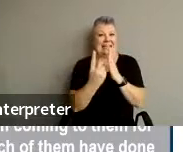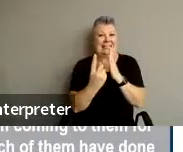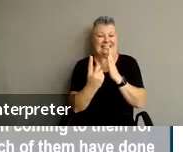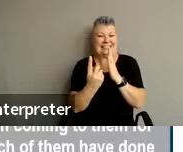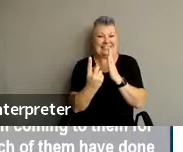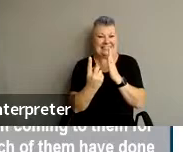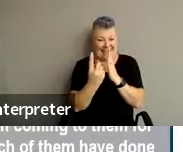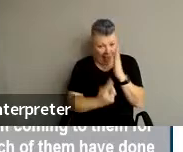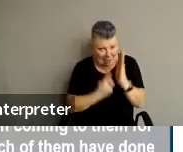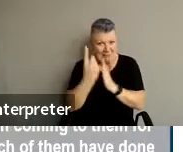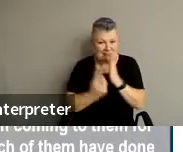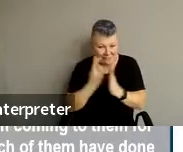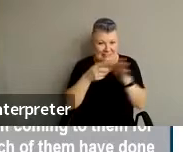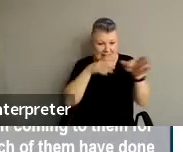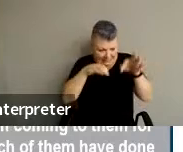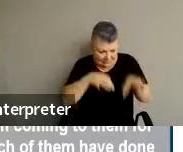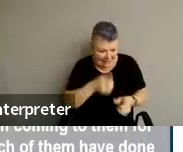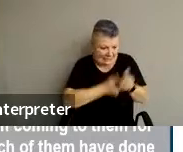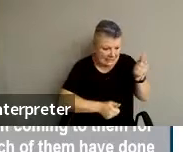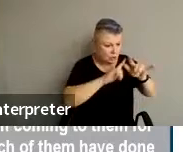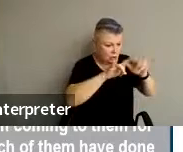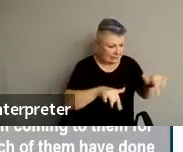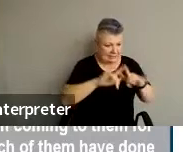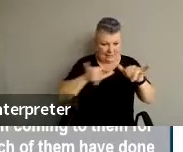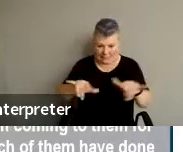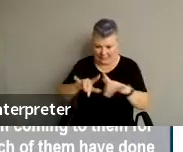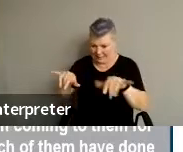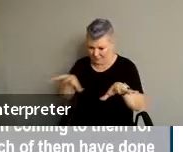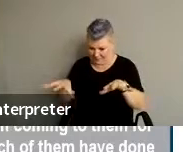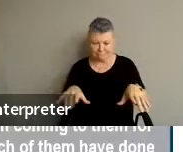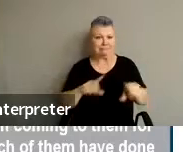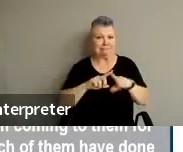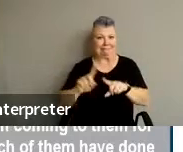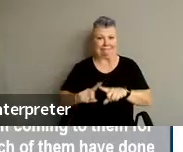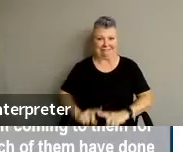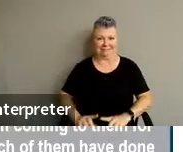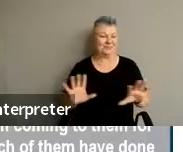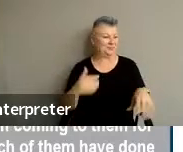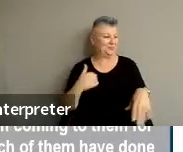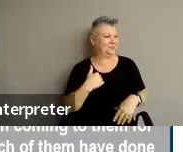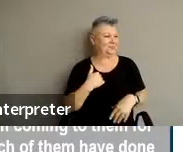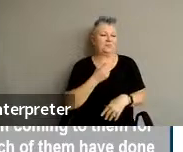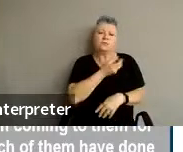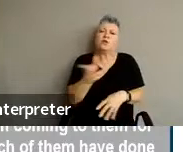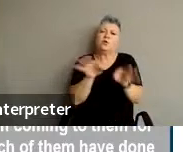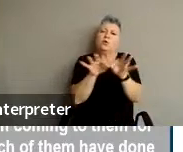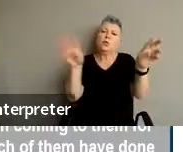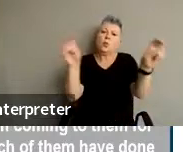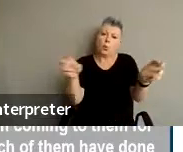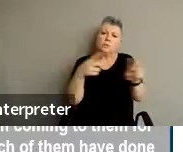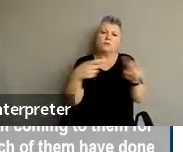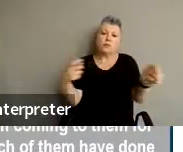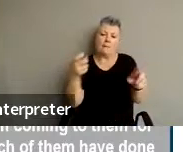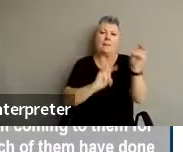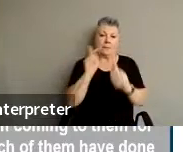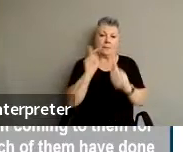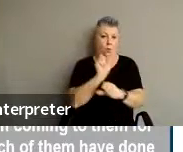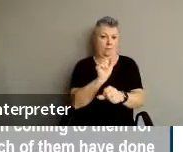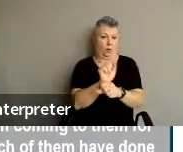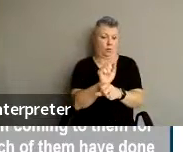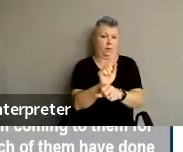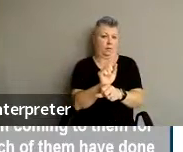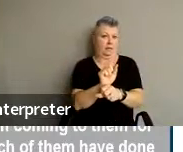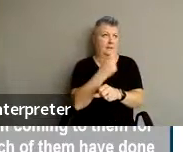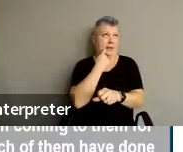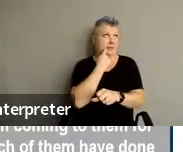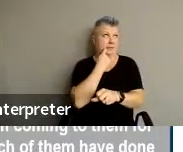going through each of the systems. And there's a few quotes here that Molly obtained from some of the folks that we worked with over the past,